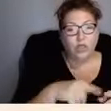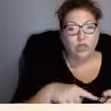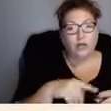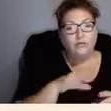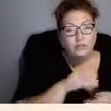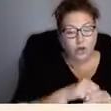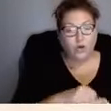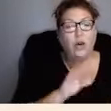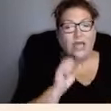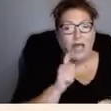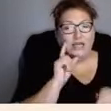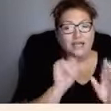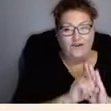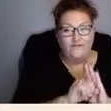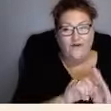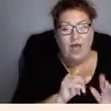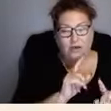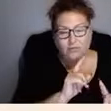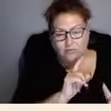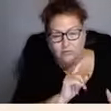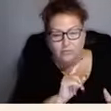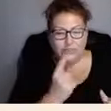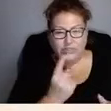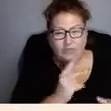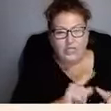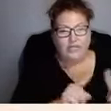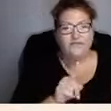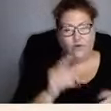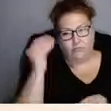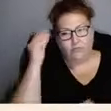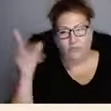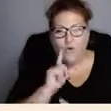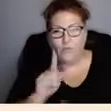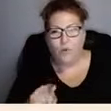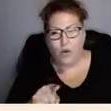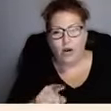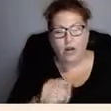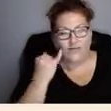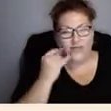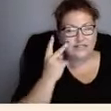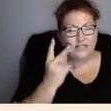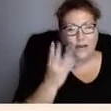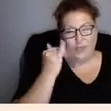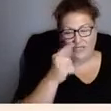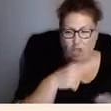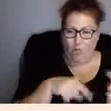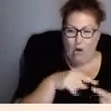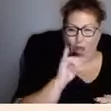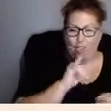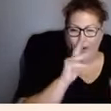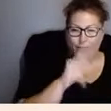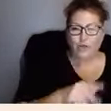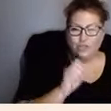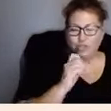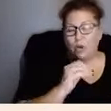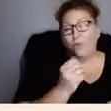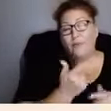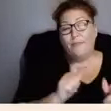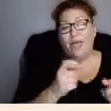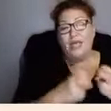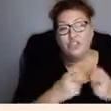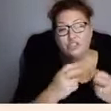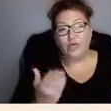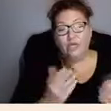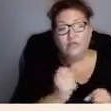suspected cases of abuse or exploitation if they see it, because they're around that individual. So the big issue here is making